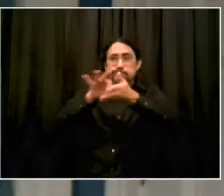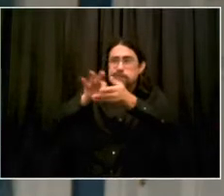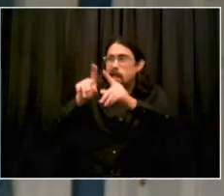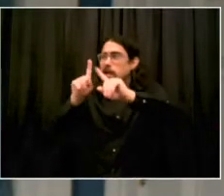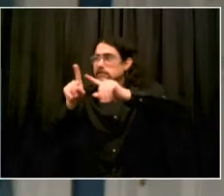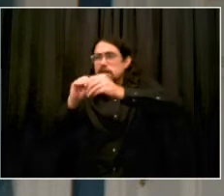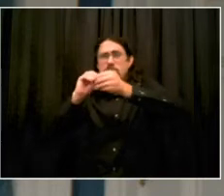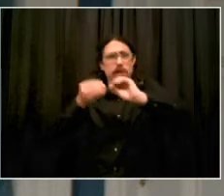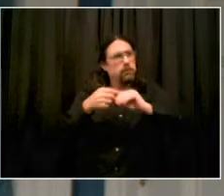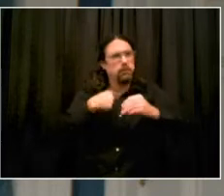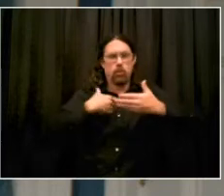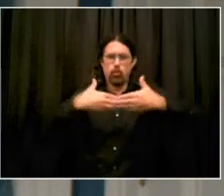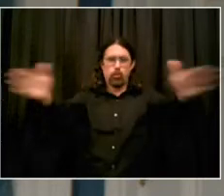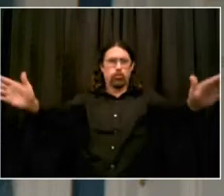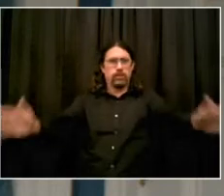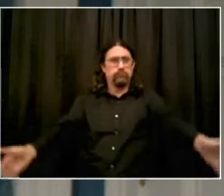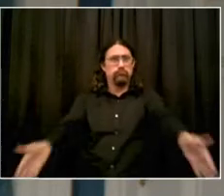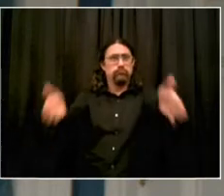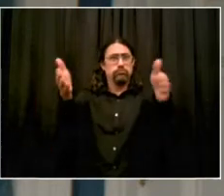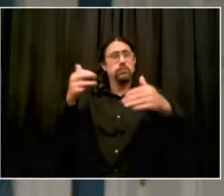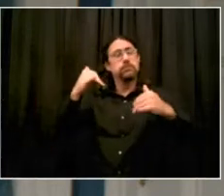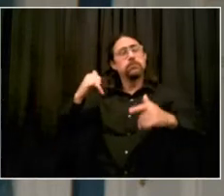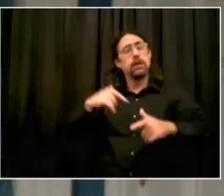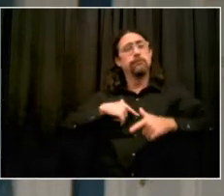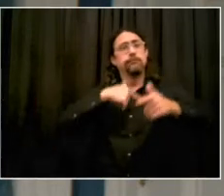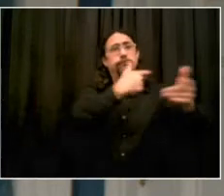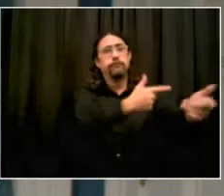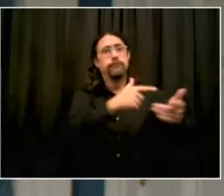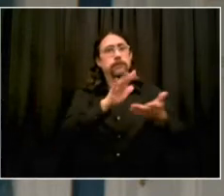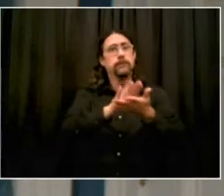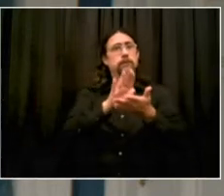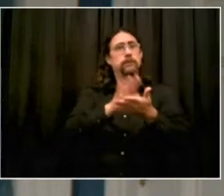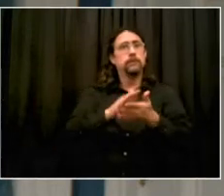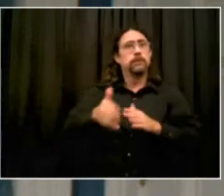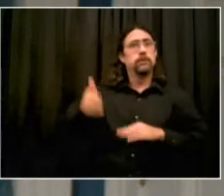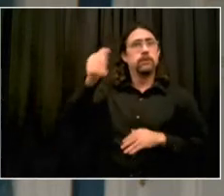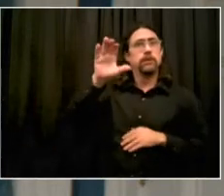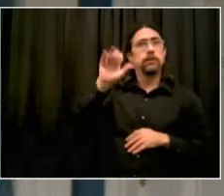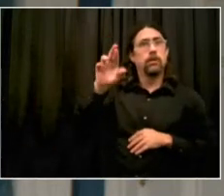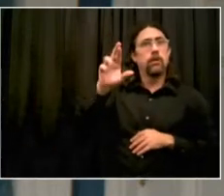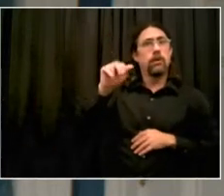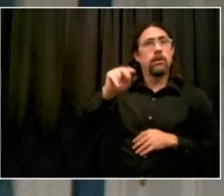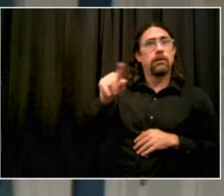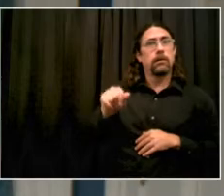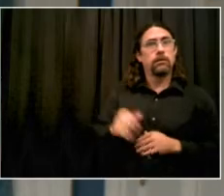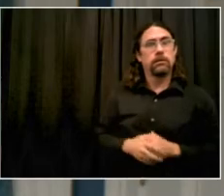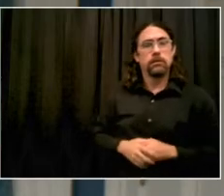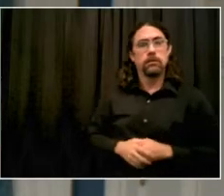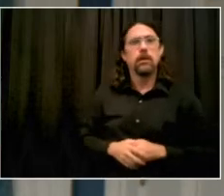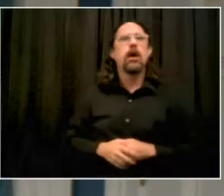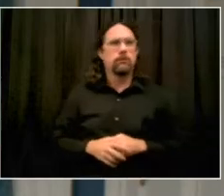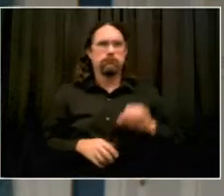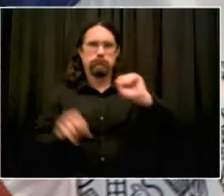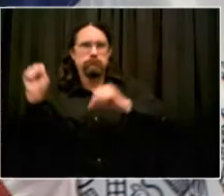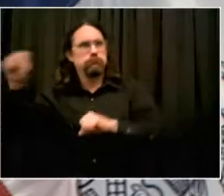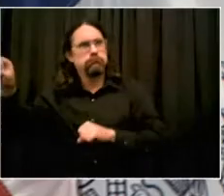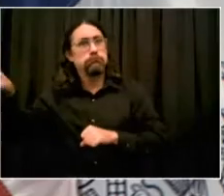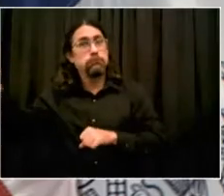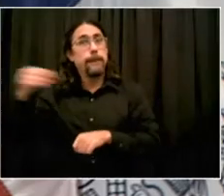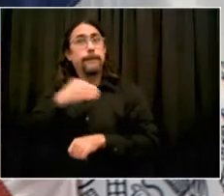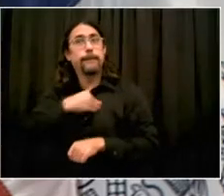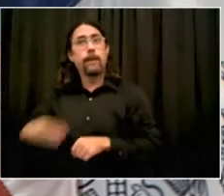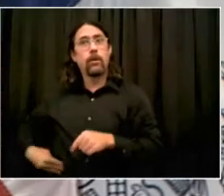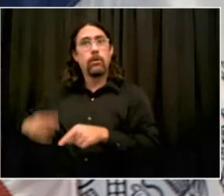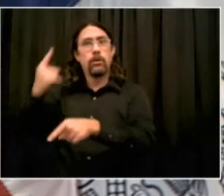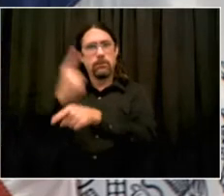today. Good. Go ahead, Kala. Okay. Earlier this morning when the UFT was visiting schools, Michael Mulgrew